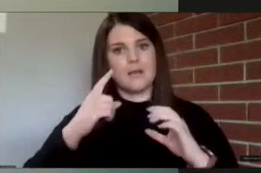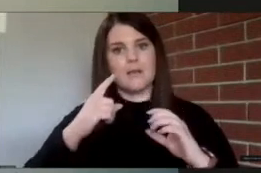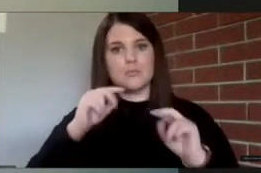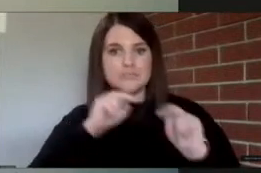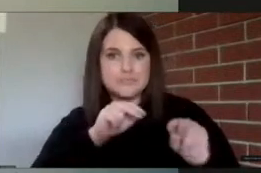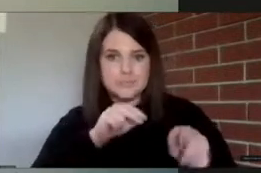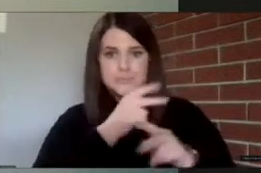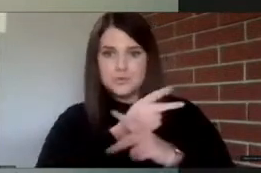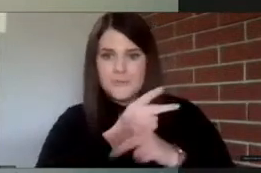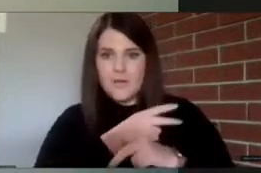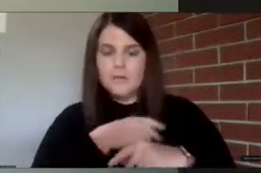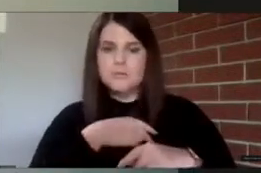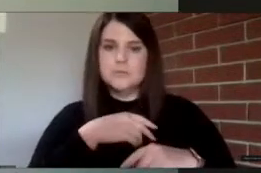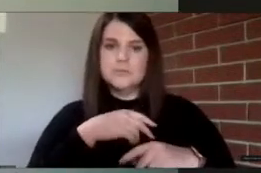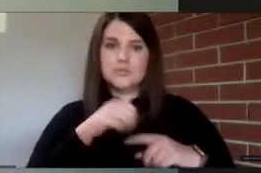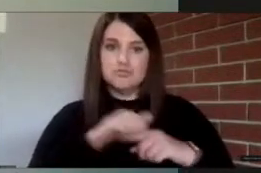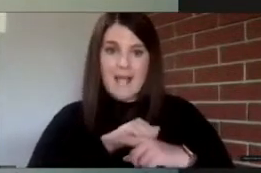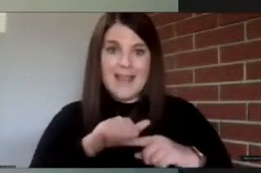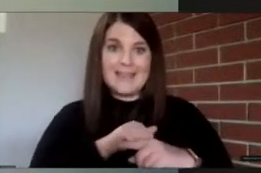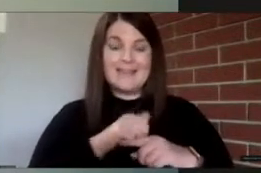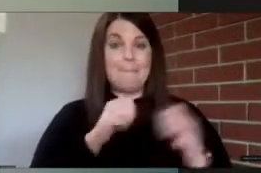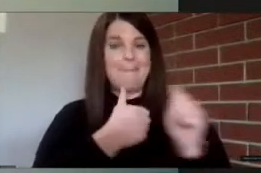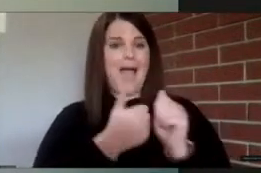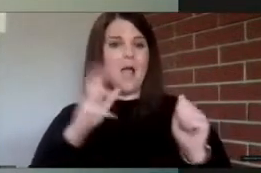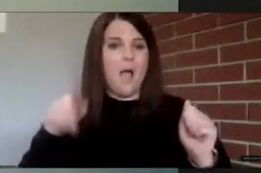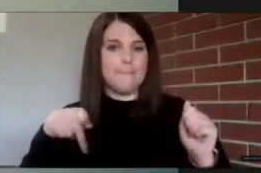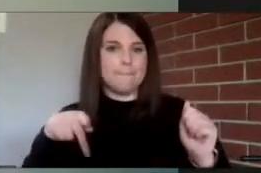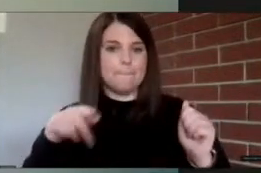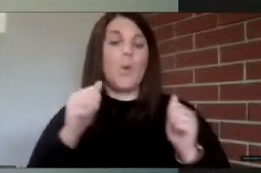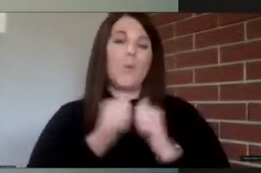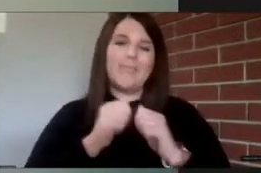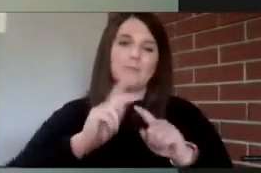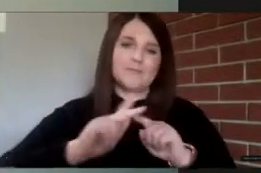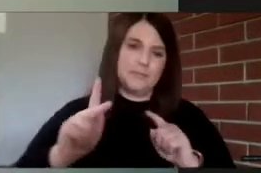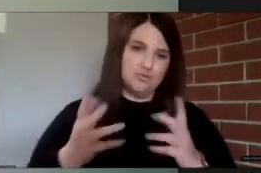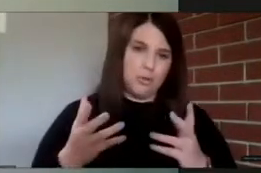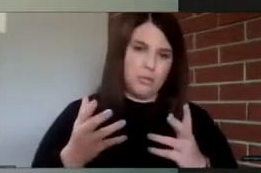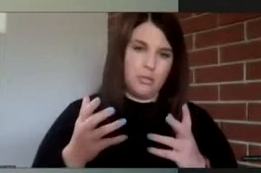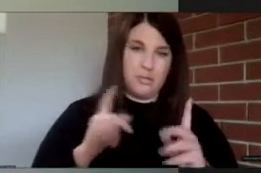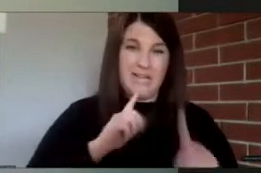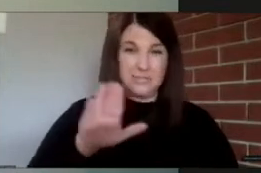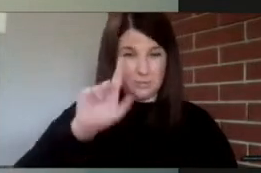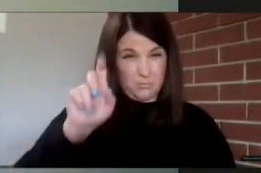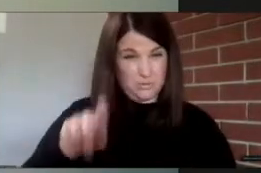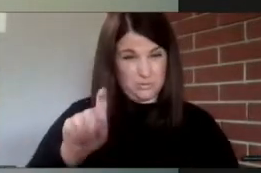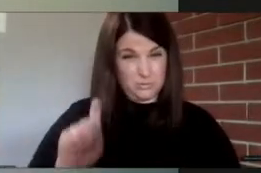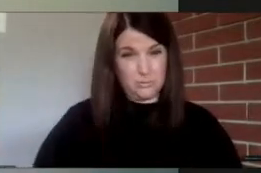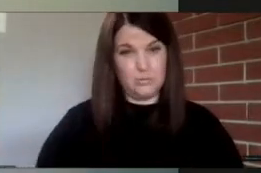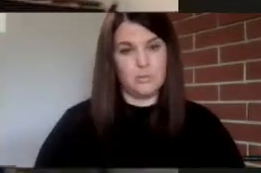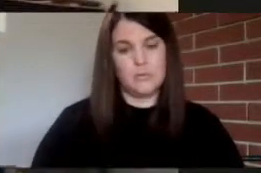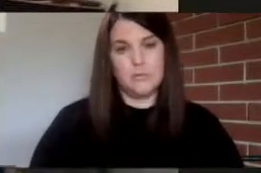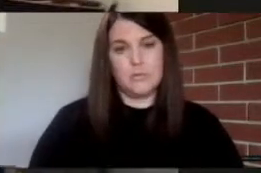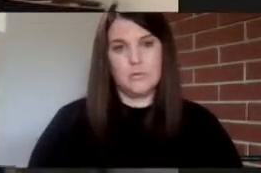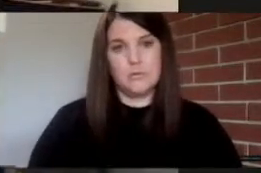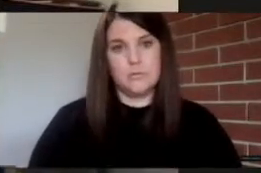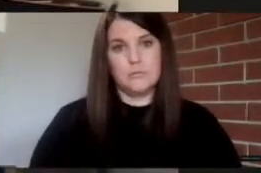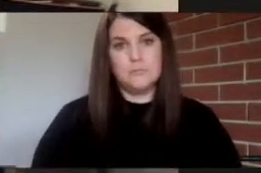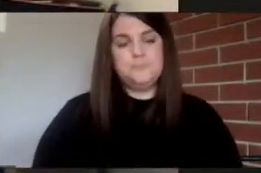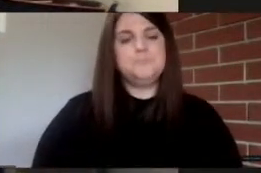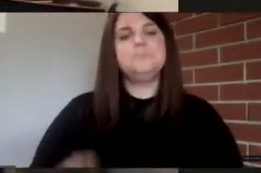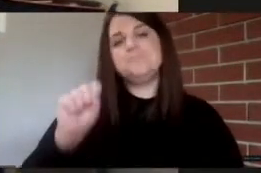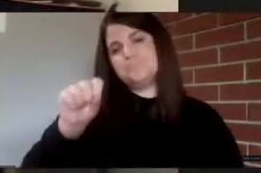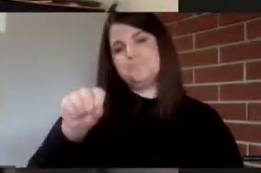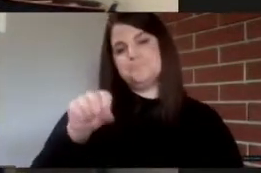and for support and for training and for backup with professionals. Does that answer your question, Dr. Putnam? Yeah, it does.